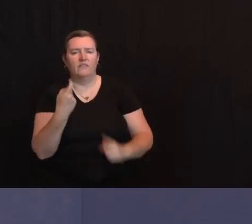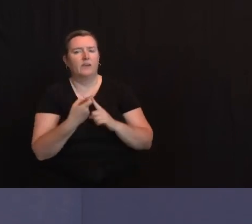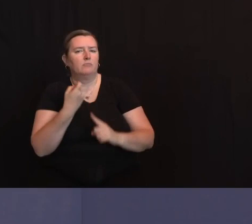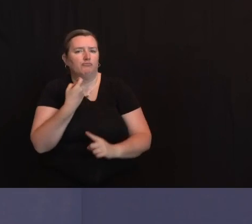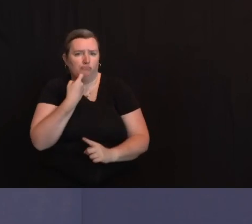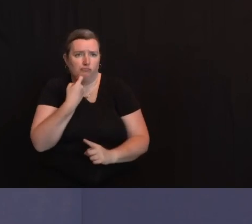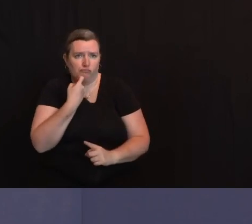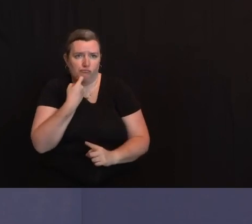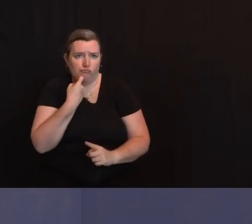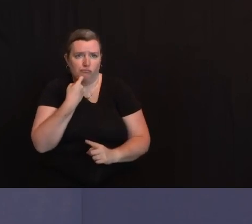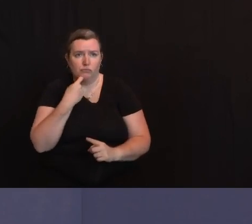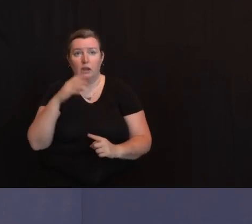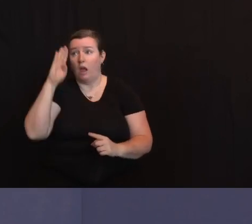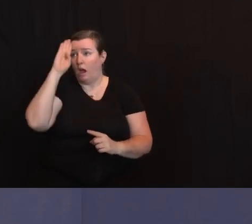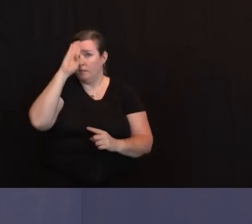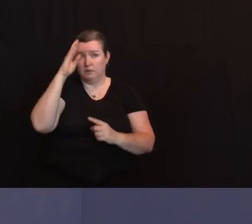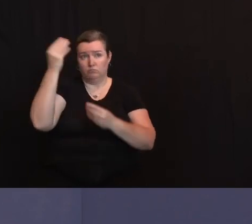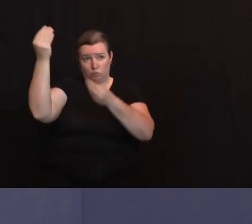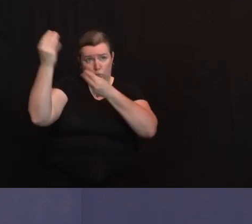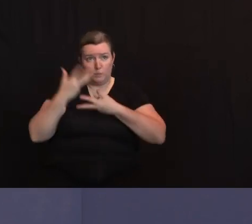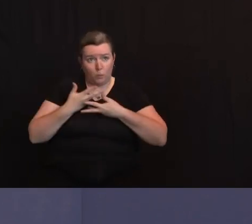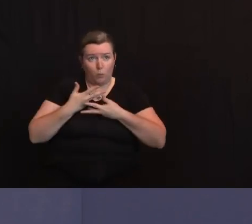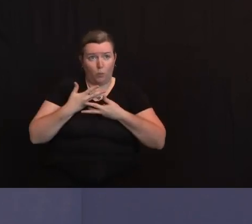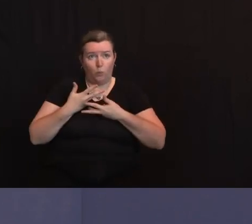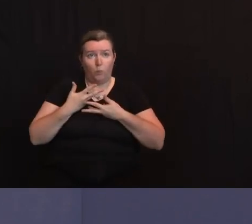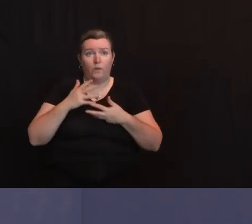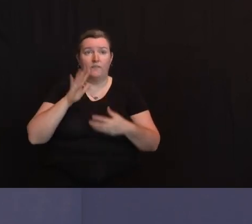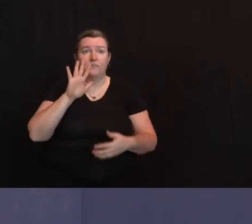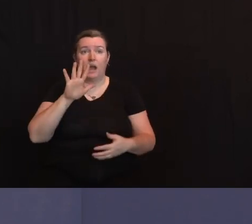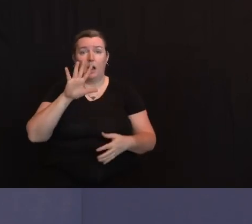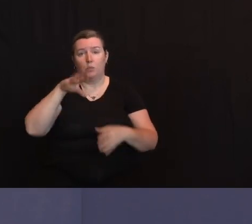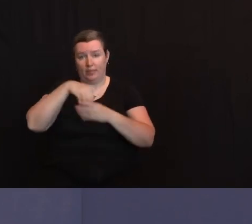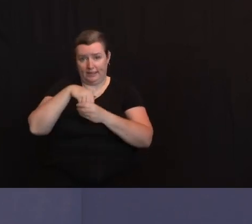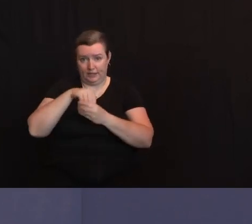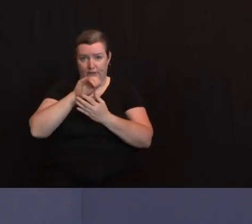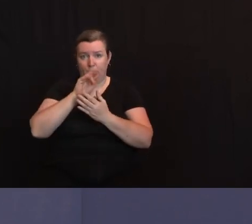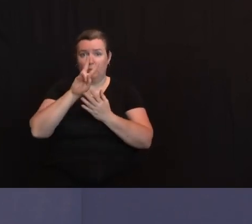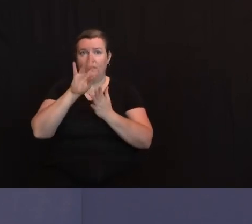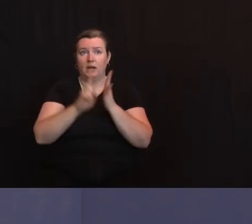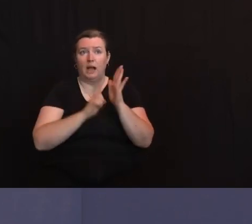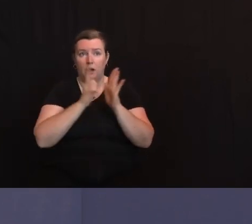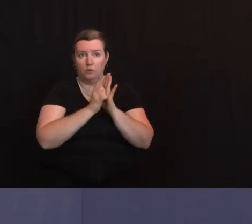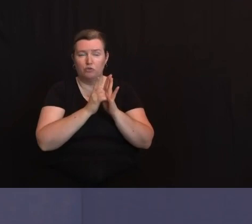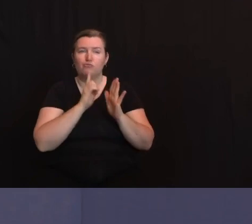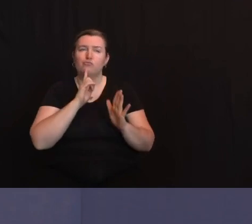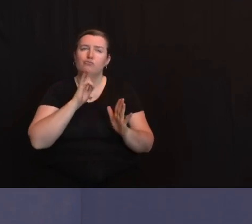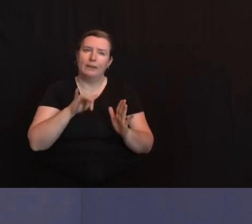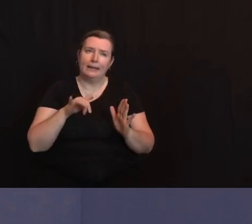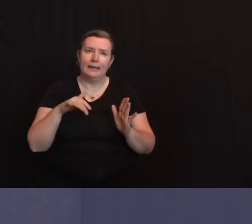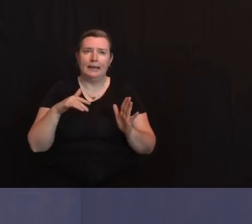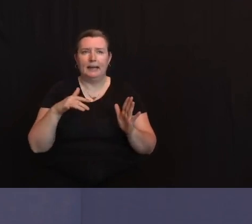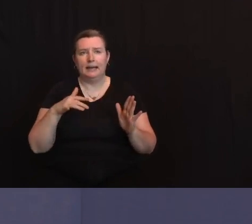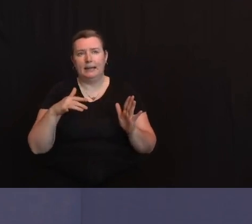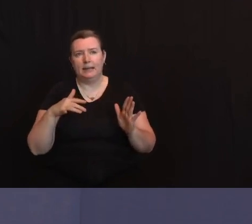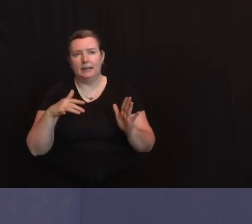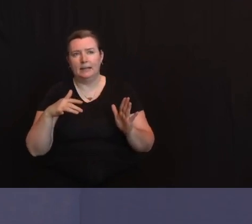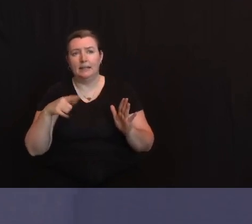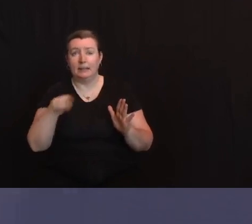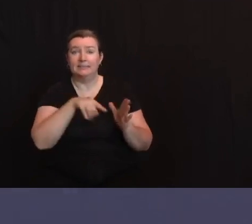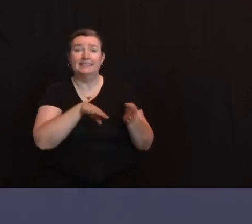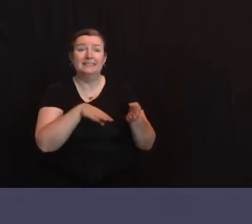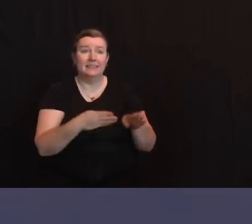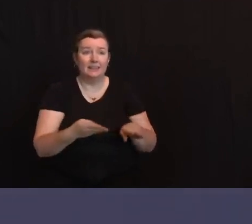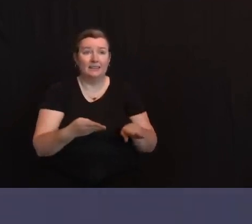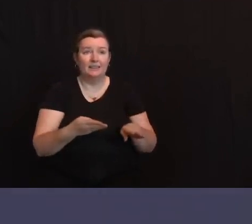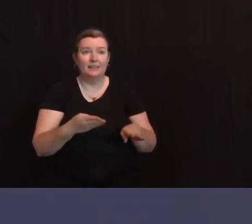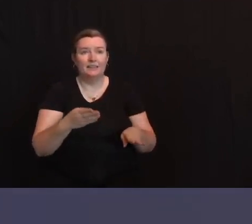hospitals reported 5 within the last 24 hours. It's 2 different time periods. But again, they've got to go through a process, right? Yeah. So all that